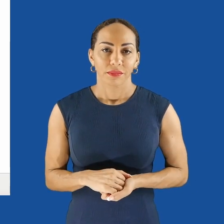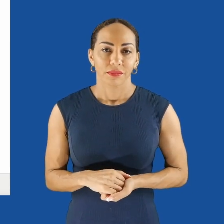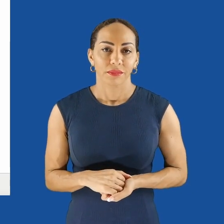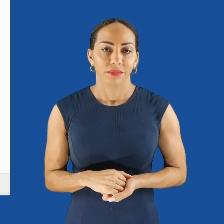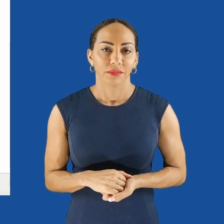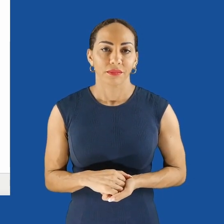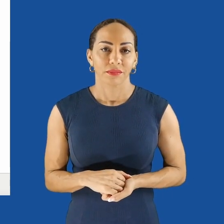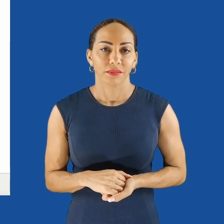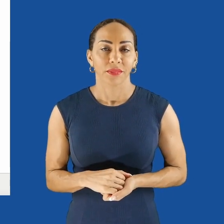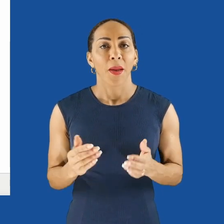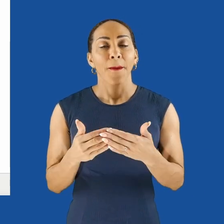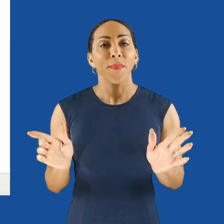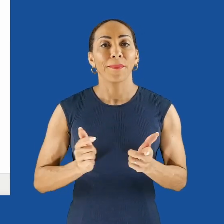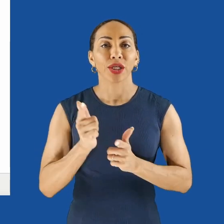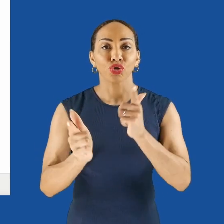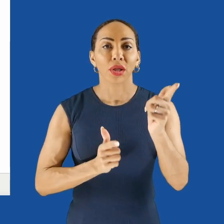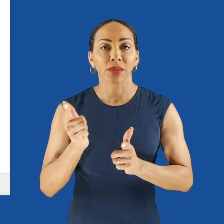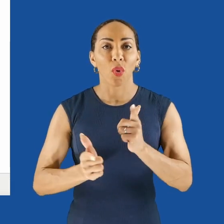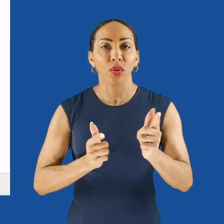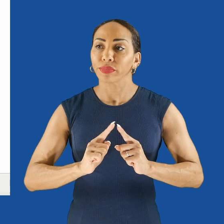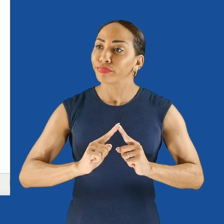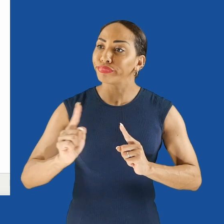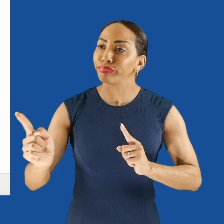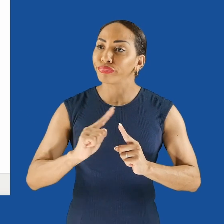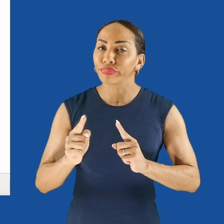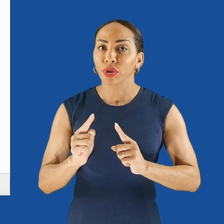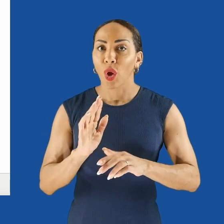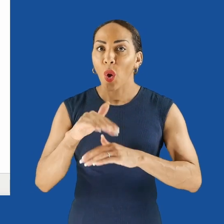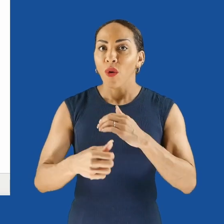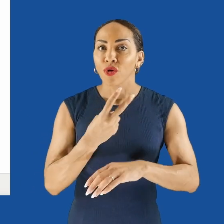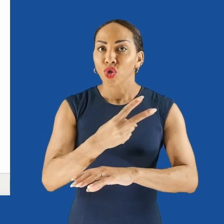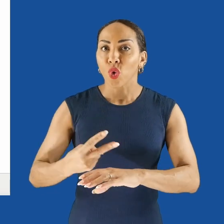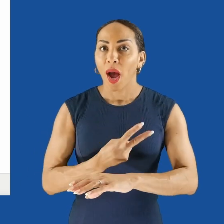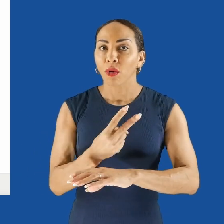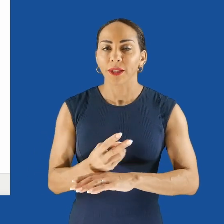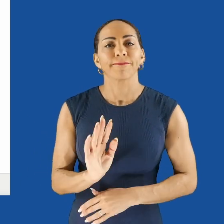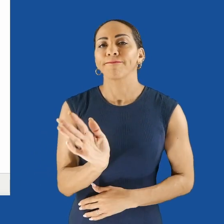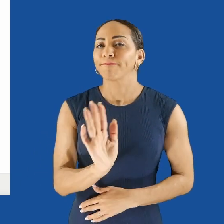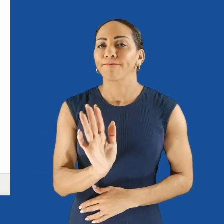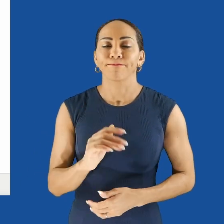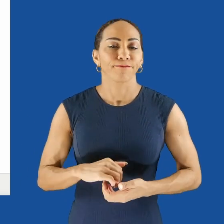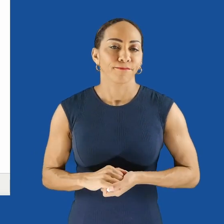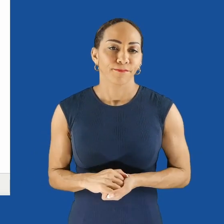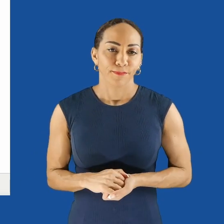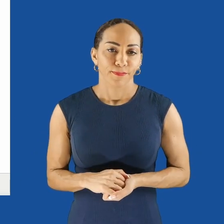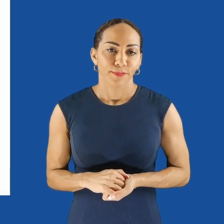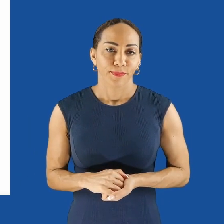Do you spend more than 2 hours on public transport on your journey to work or back from work? No, I don't.